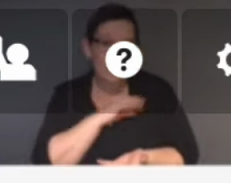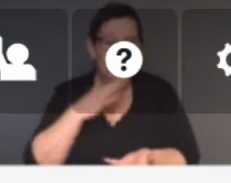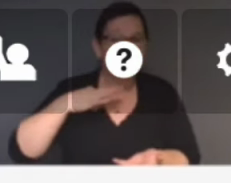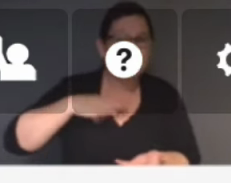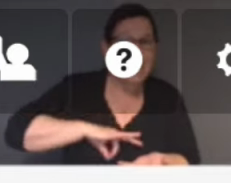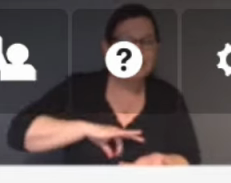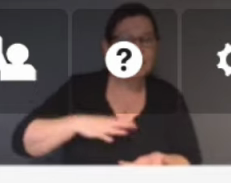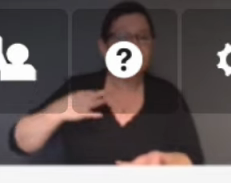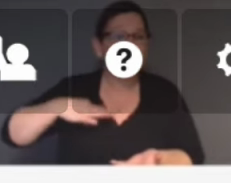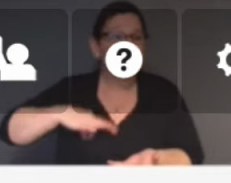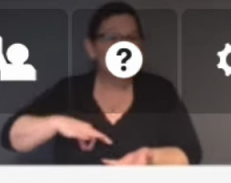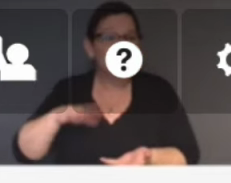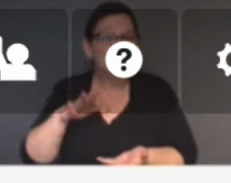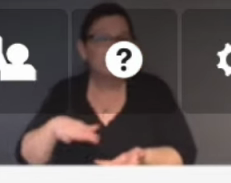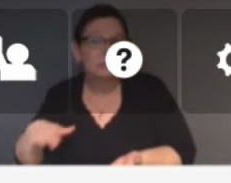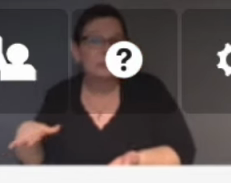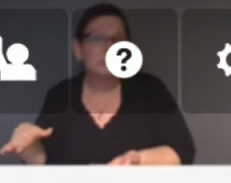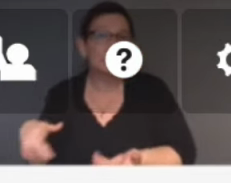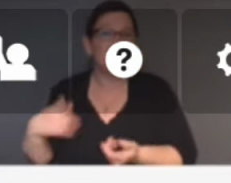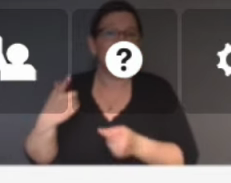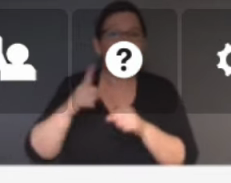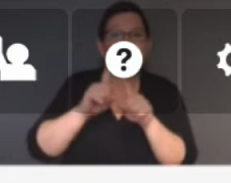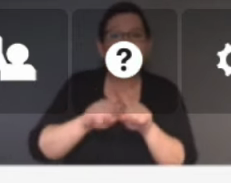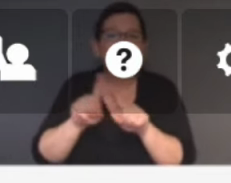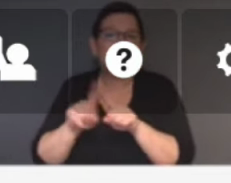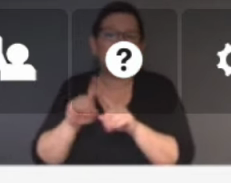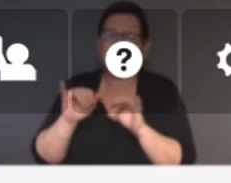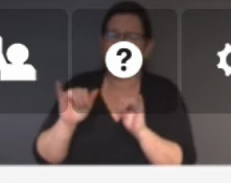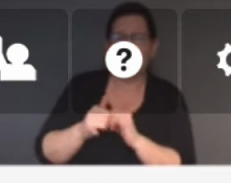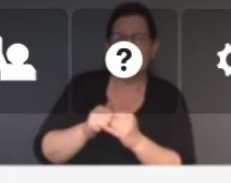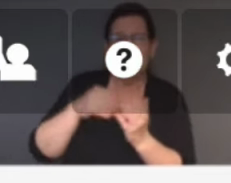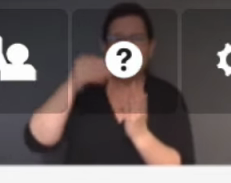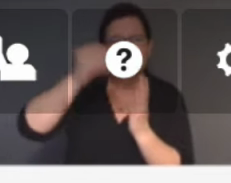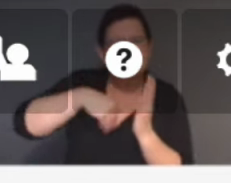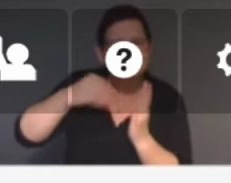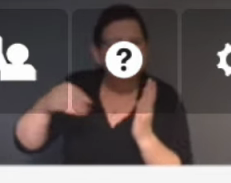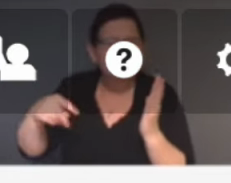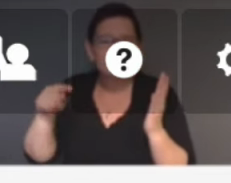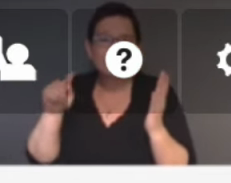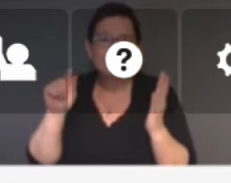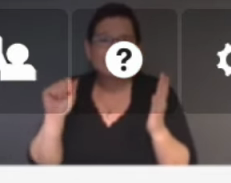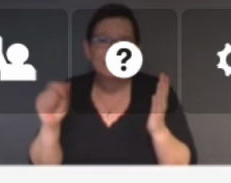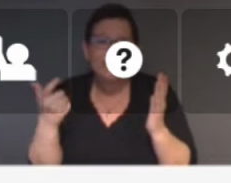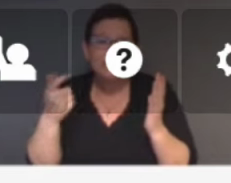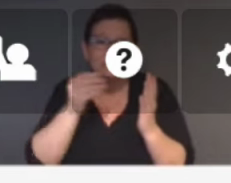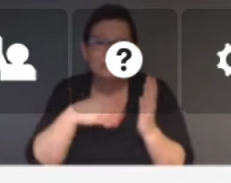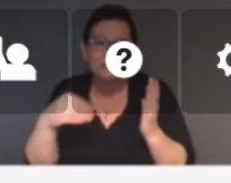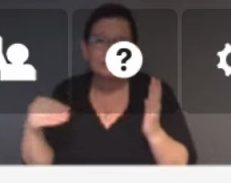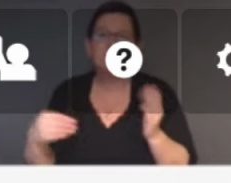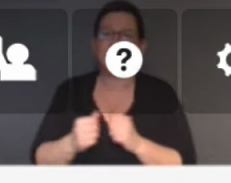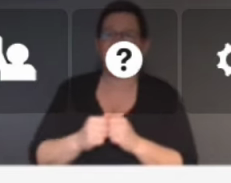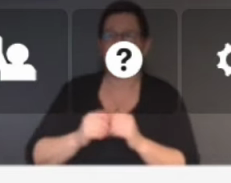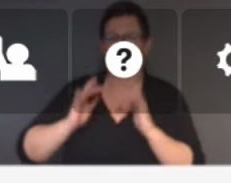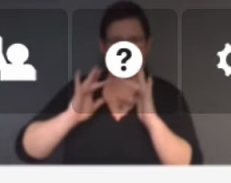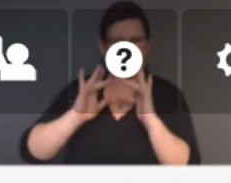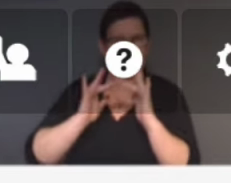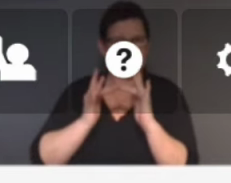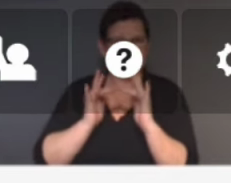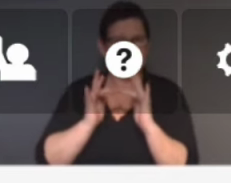taxes, the digital services offered by the Canada Revenue Agency, and how to protect